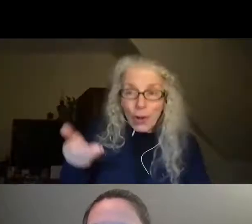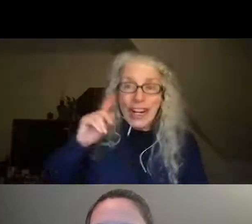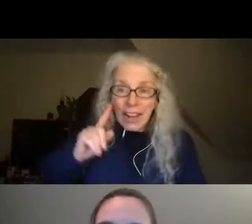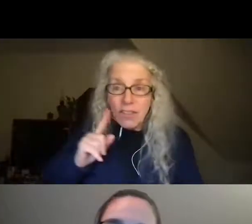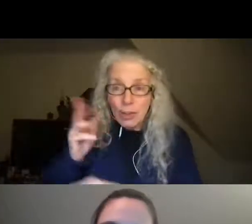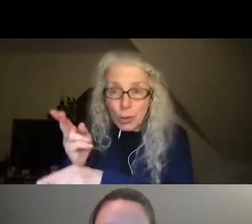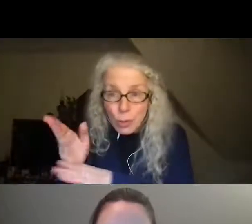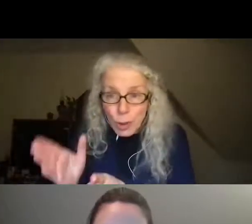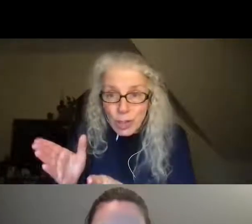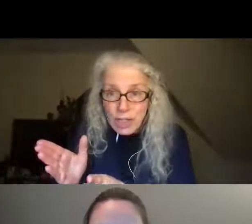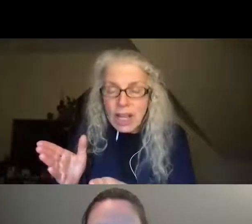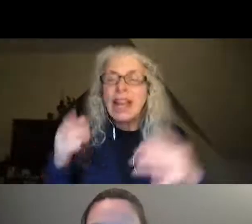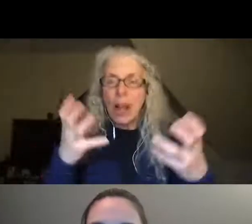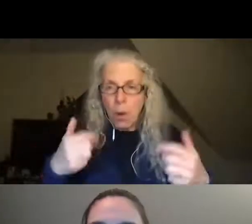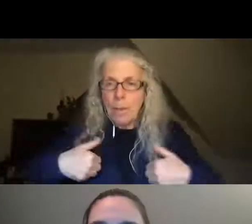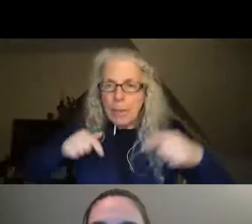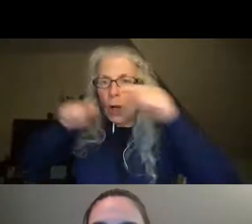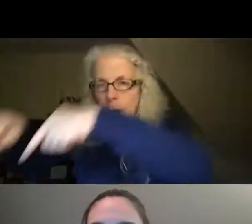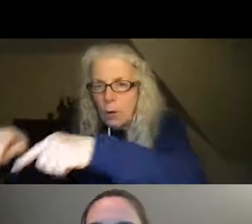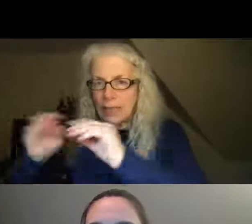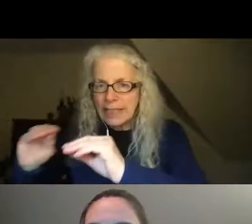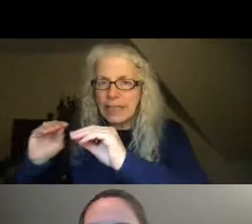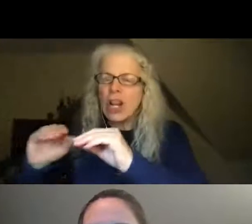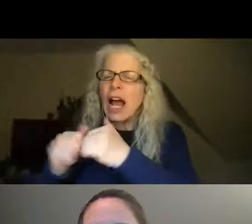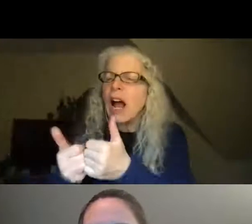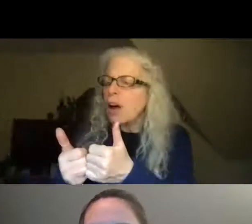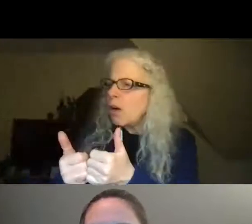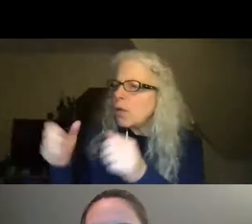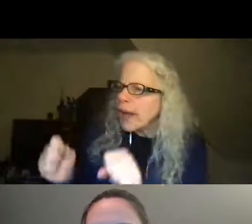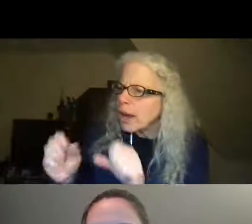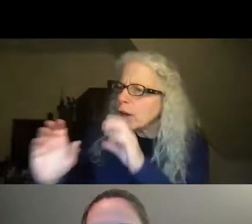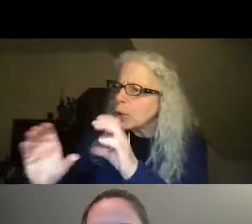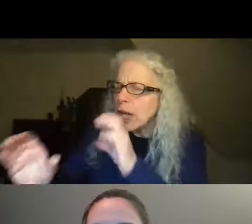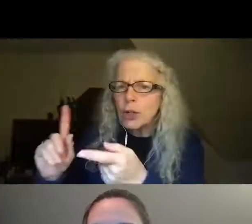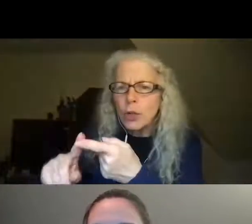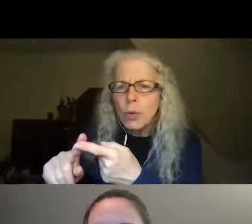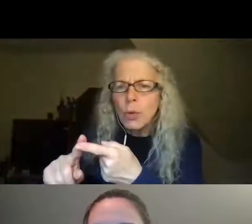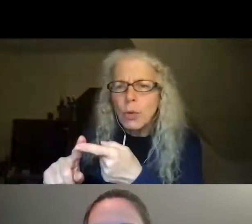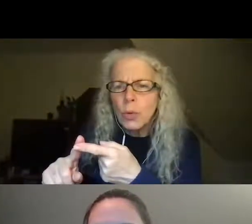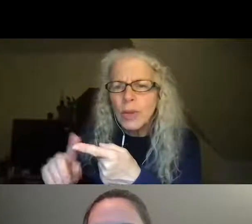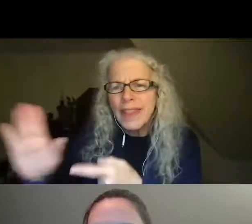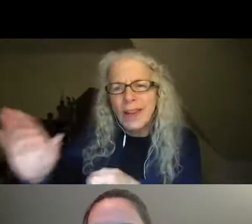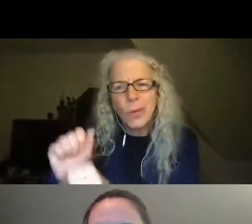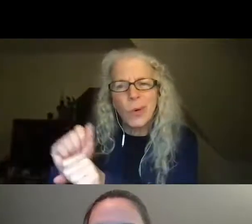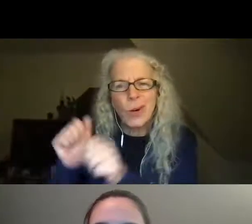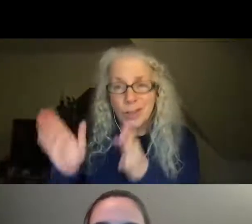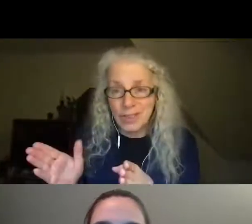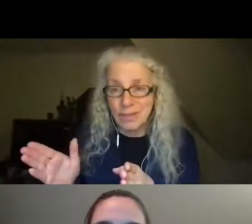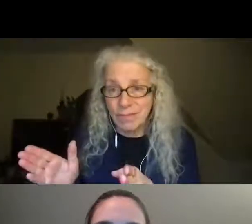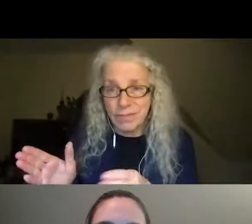site and teach them about the different ways that they can provide communication access for their employees.